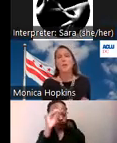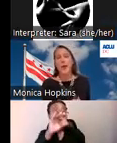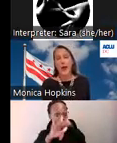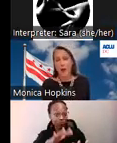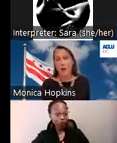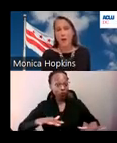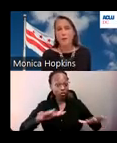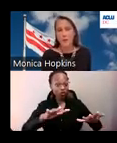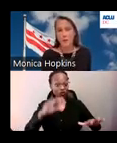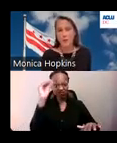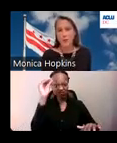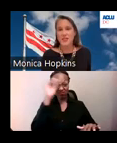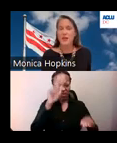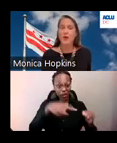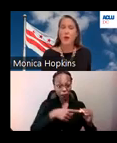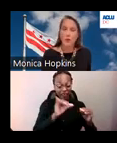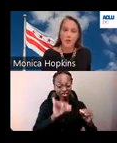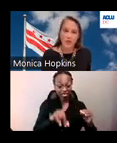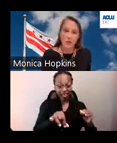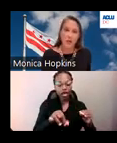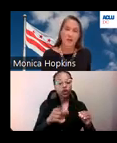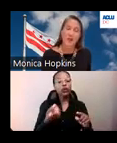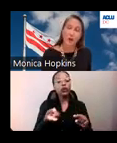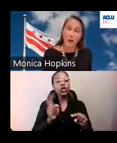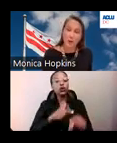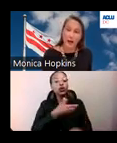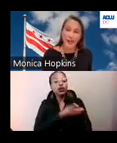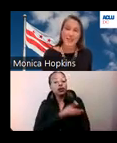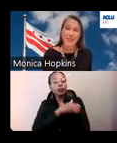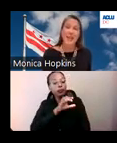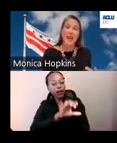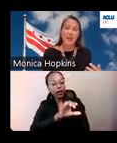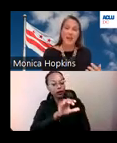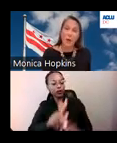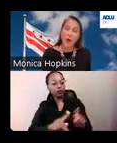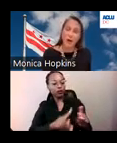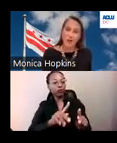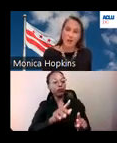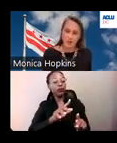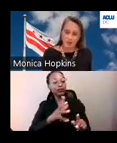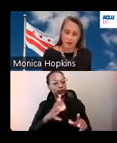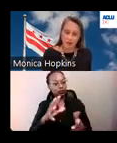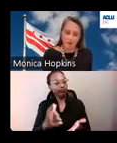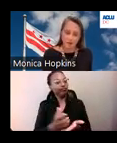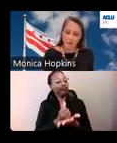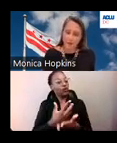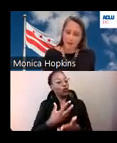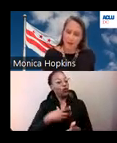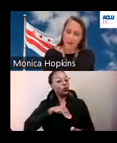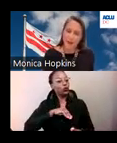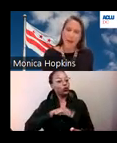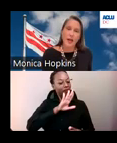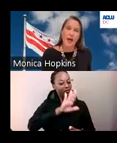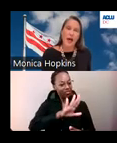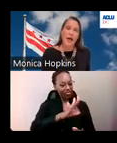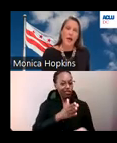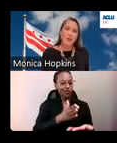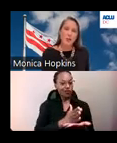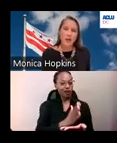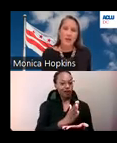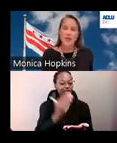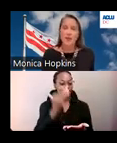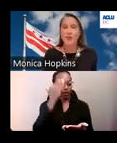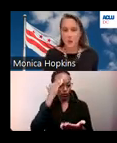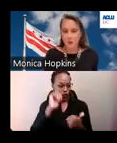to empower people to take ownership of their own rights and know how to do that. I